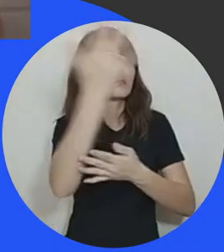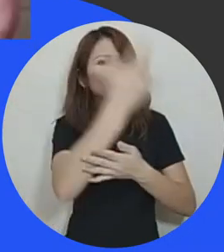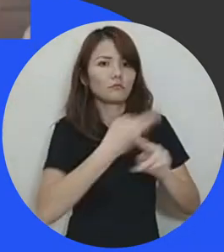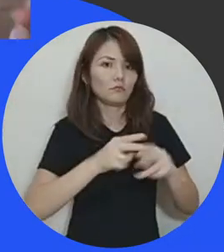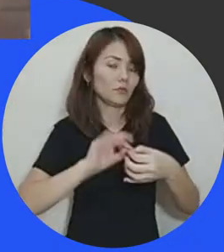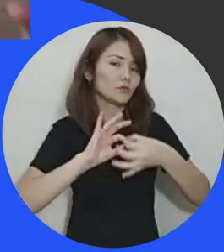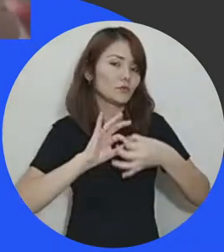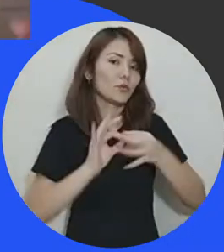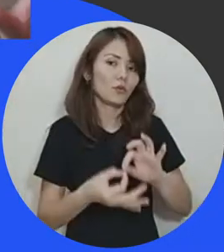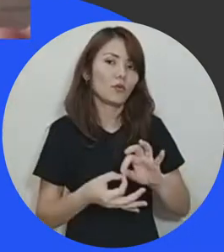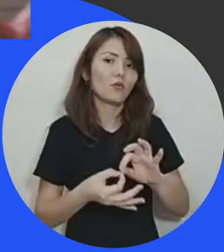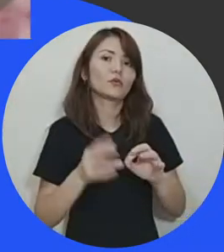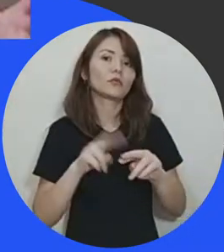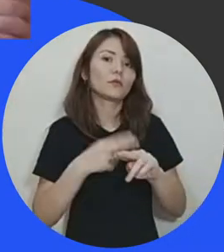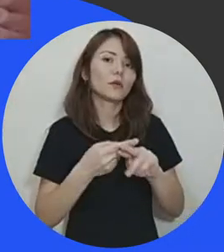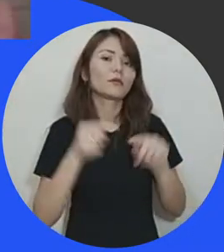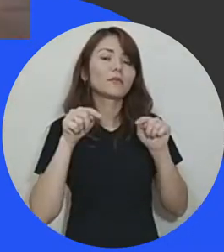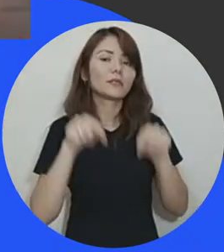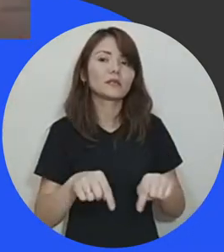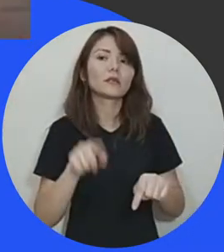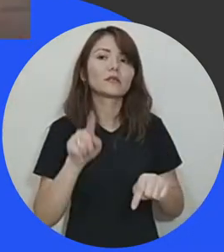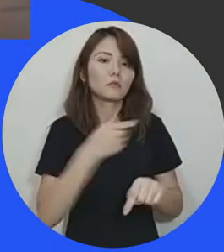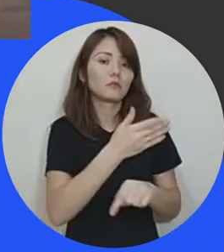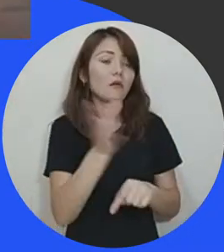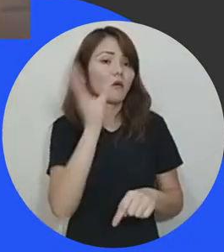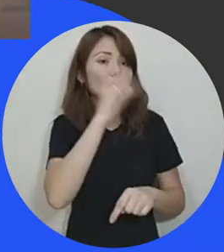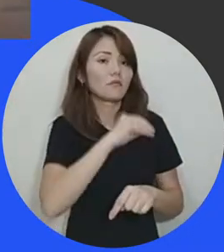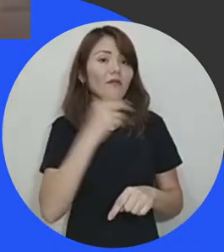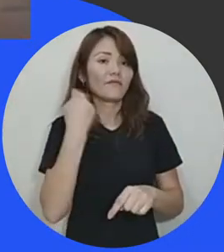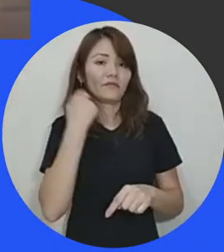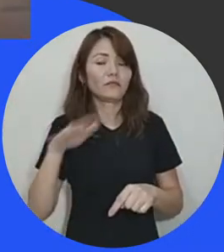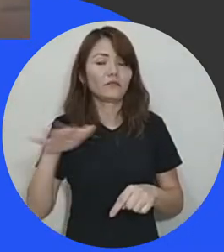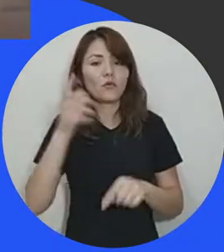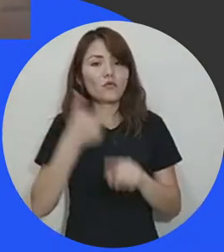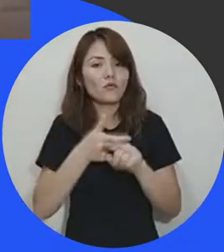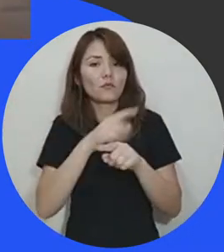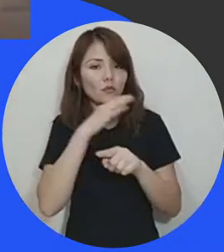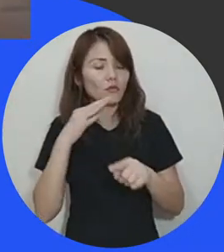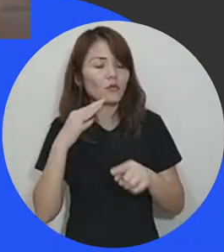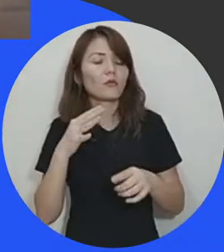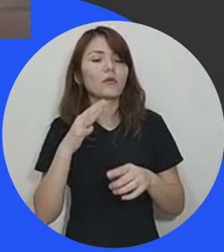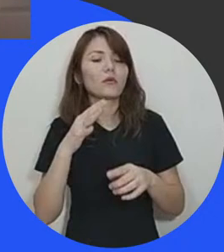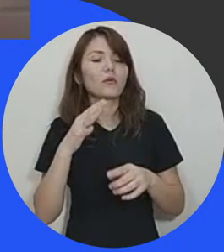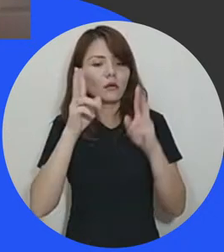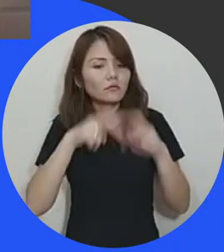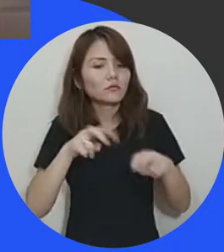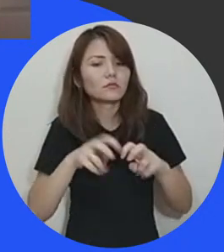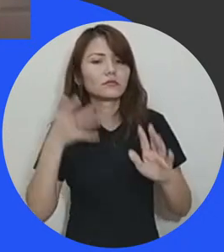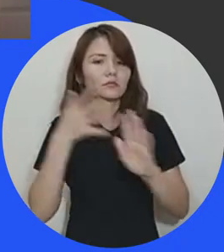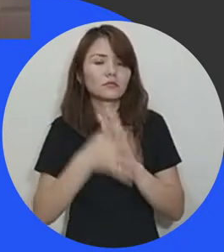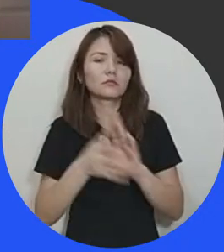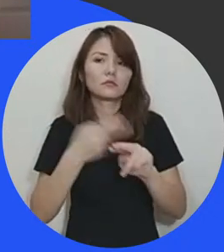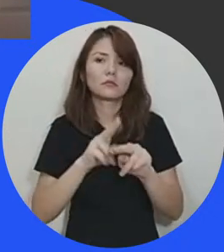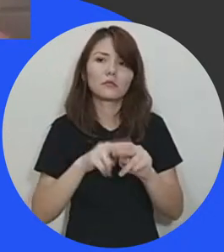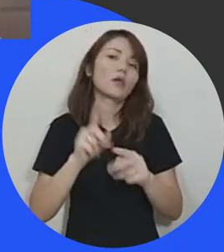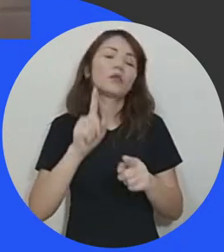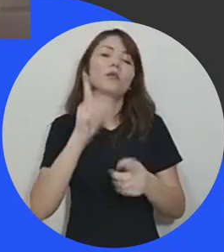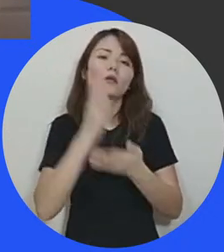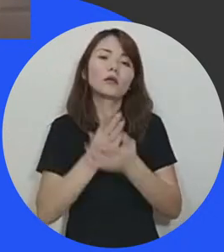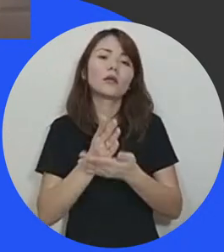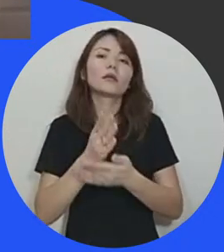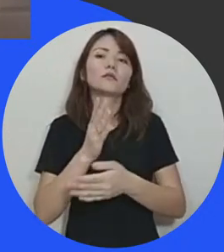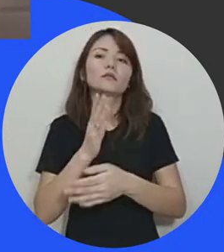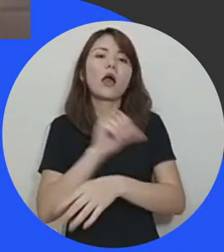We've managed to do it in the UK, but a lot of people find there's legal restrictions or there's barriers that mean you can't share